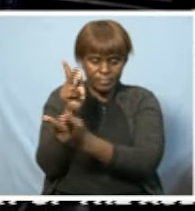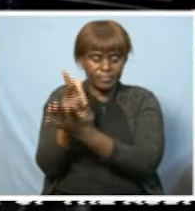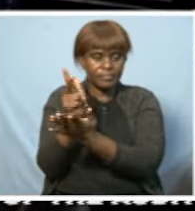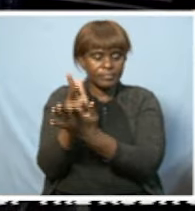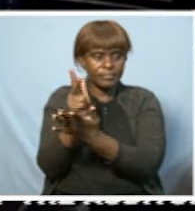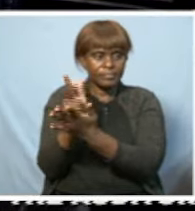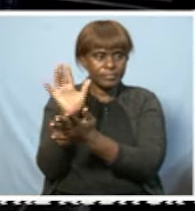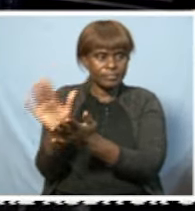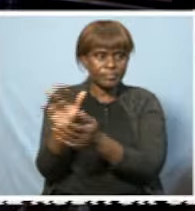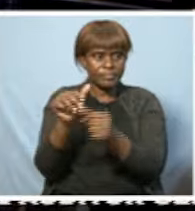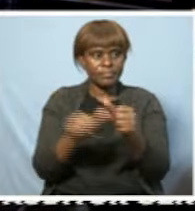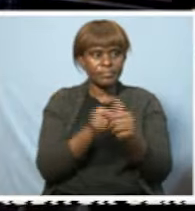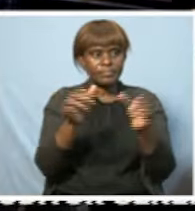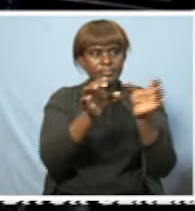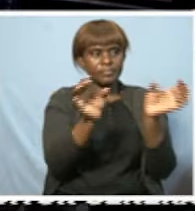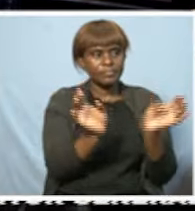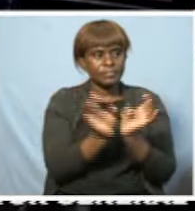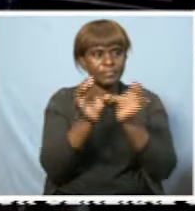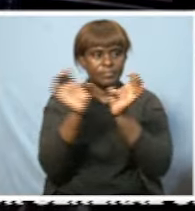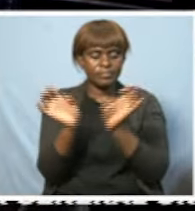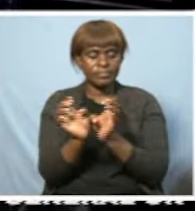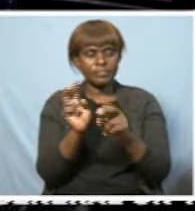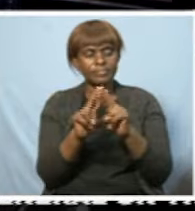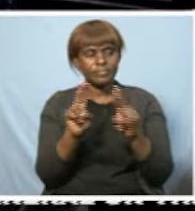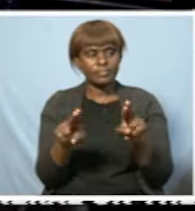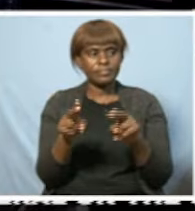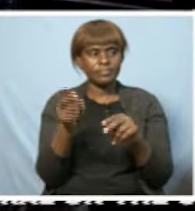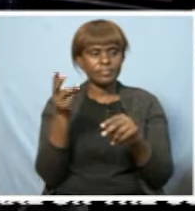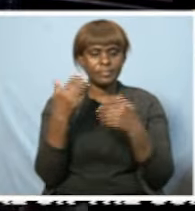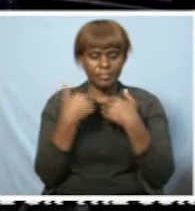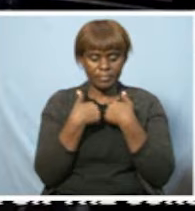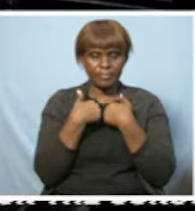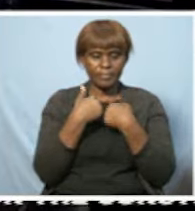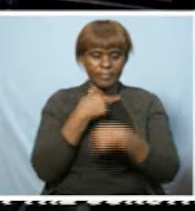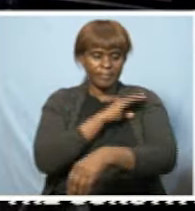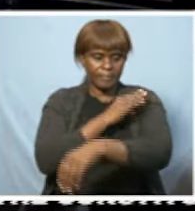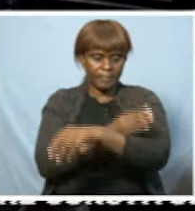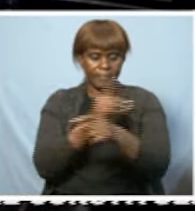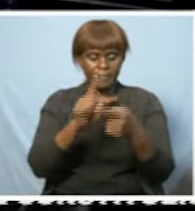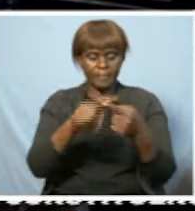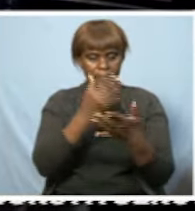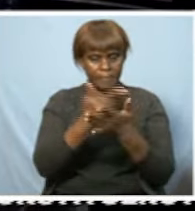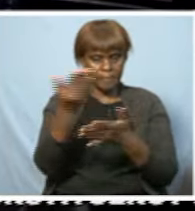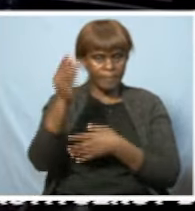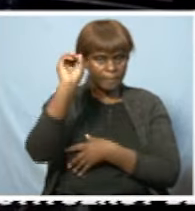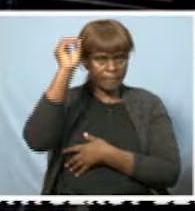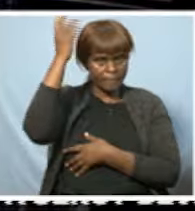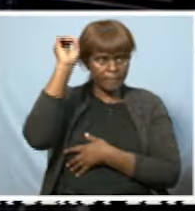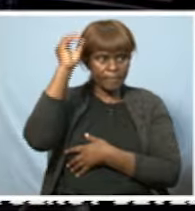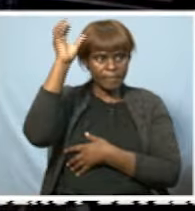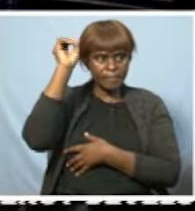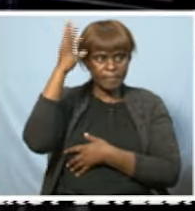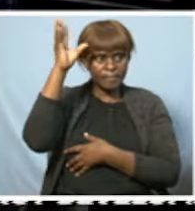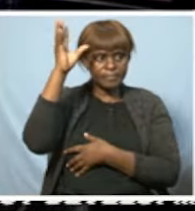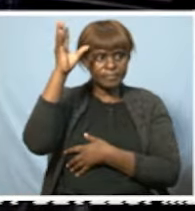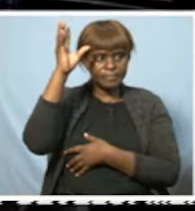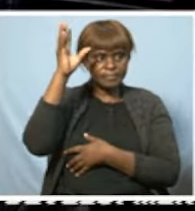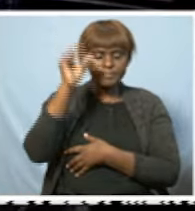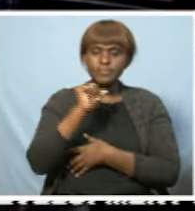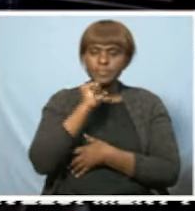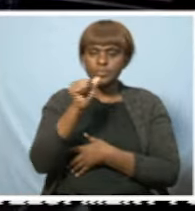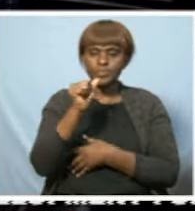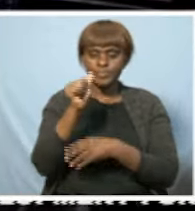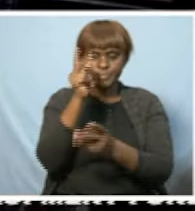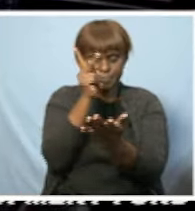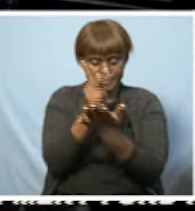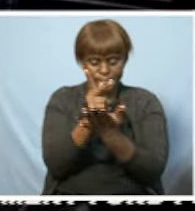case, every constituency chair was mandated to procure an ambulance, not to be